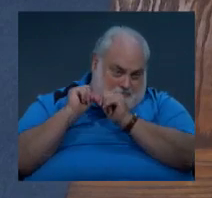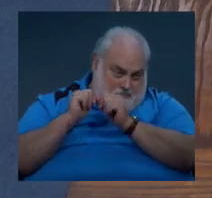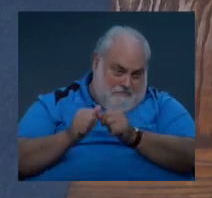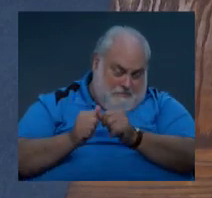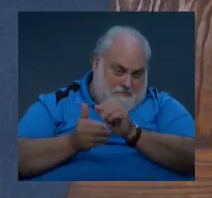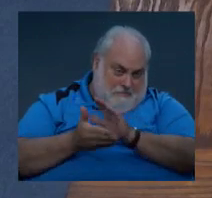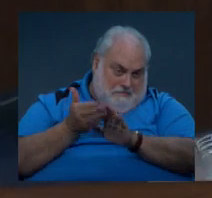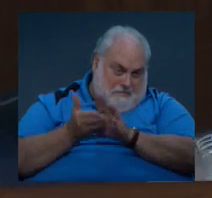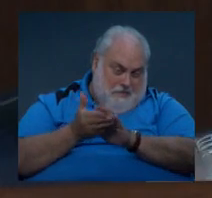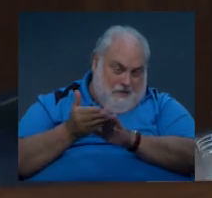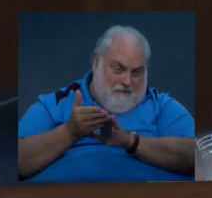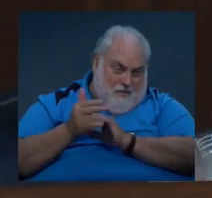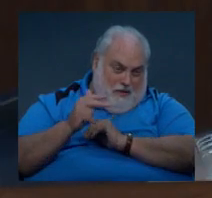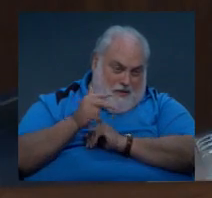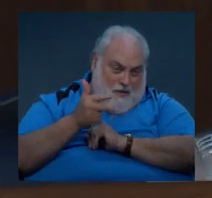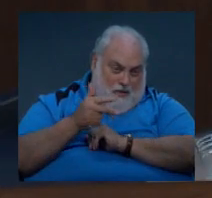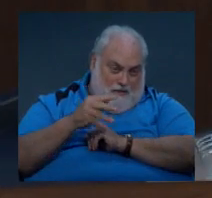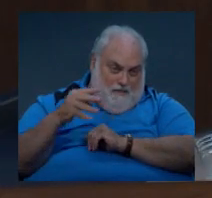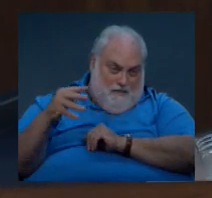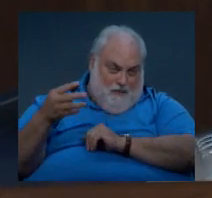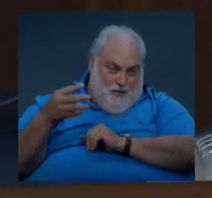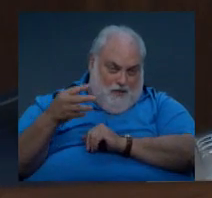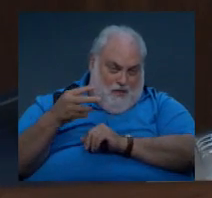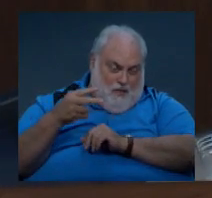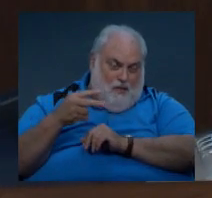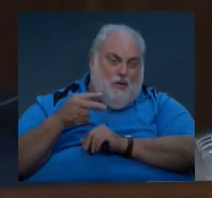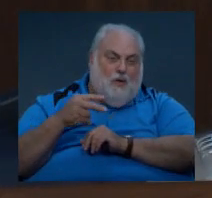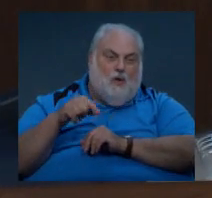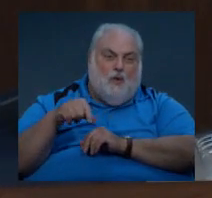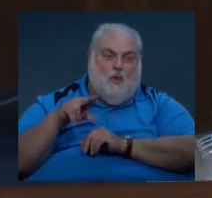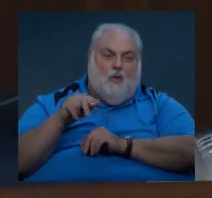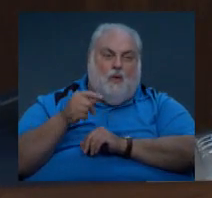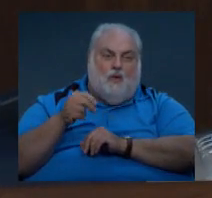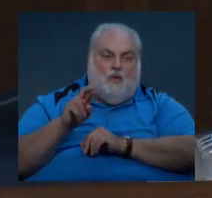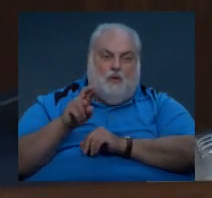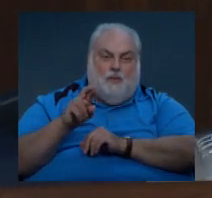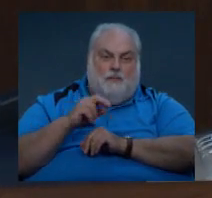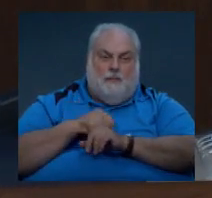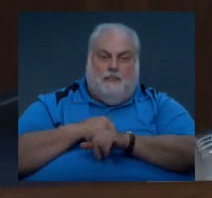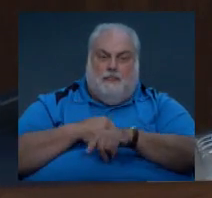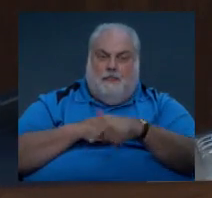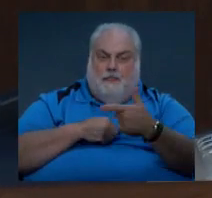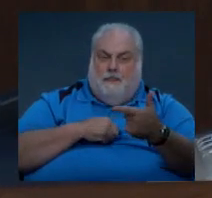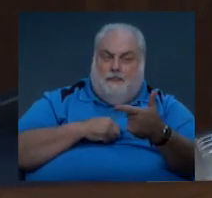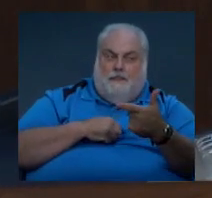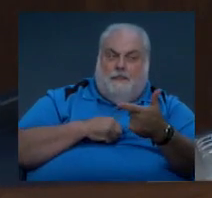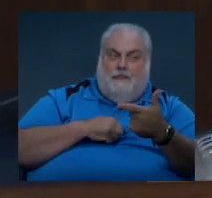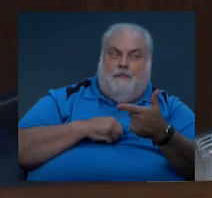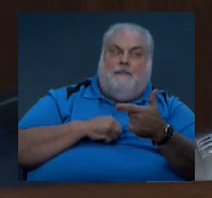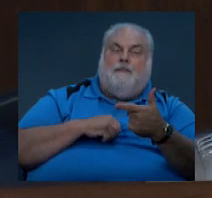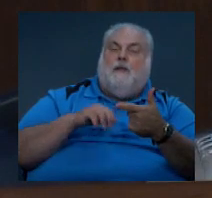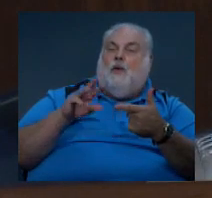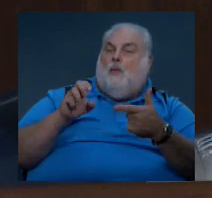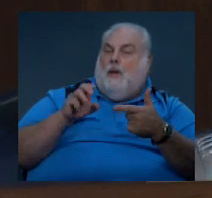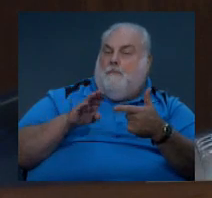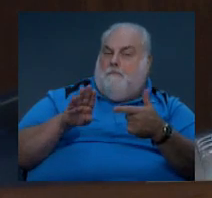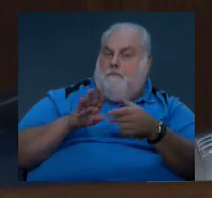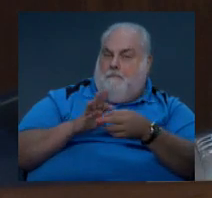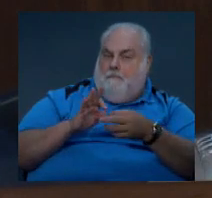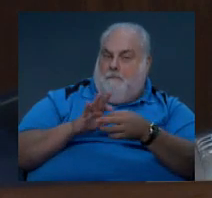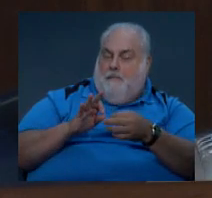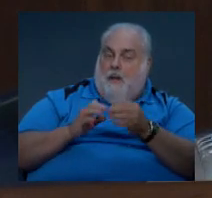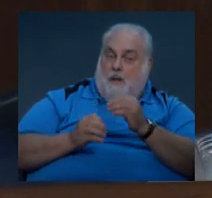open for another quarter. I think one of the things I looked at, and most of these cities